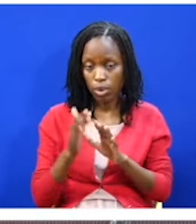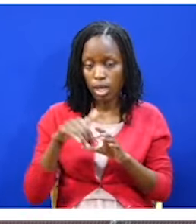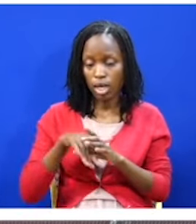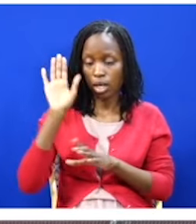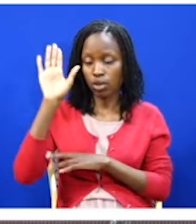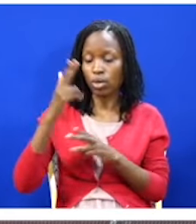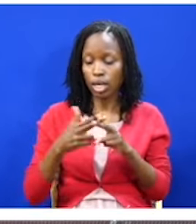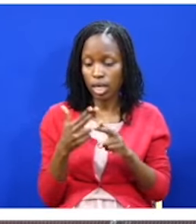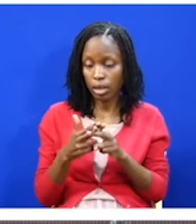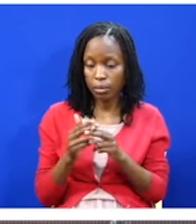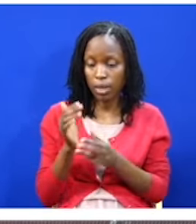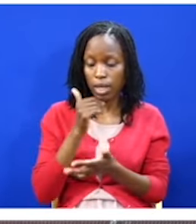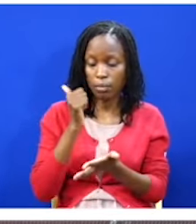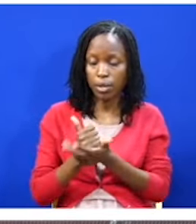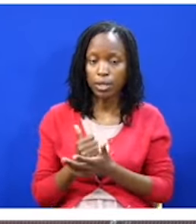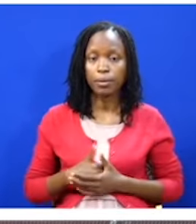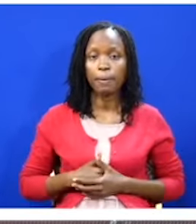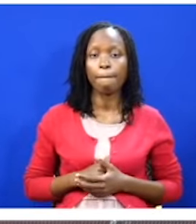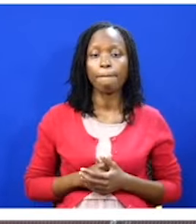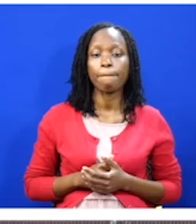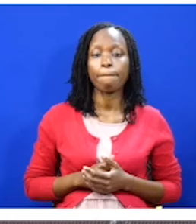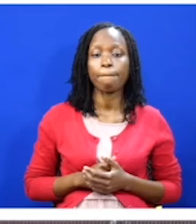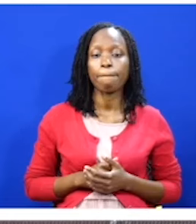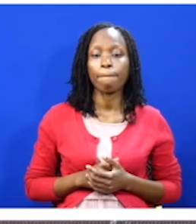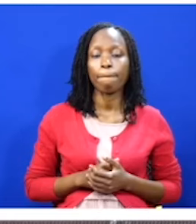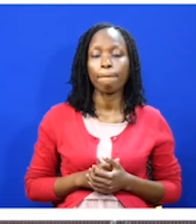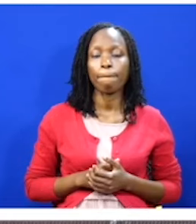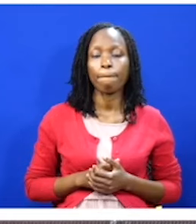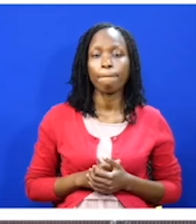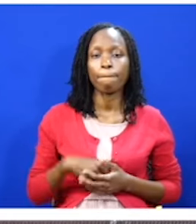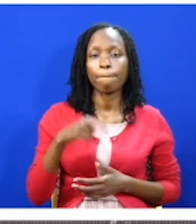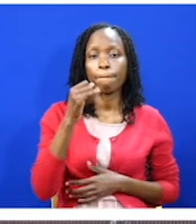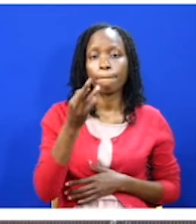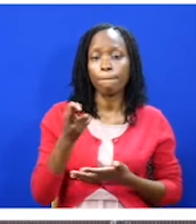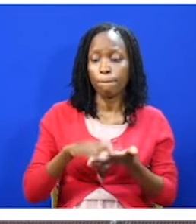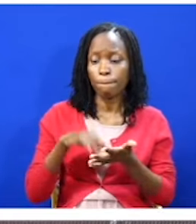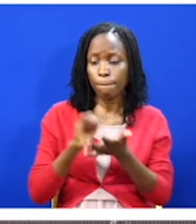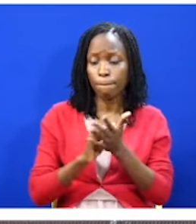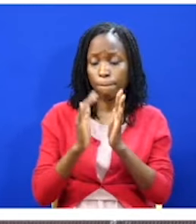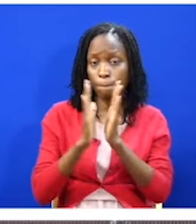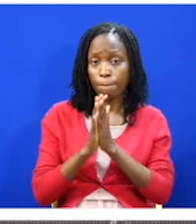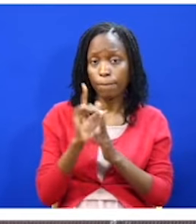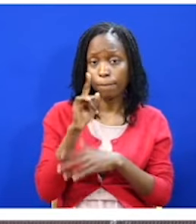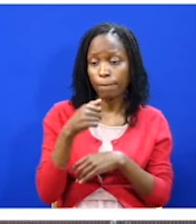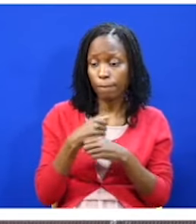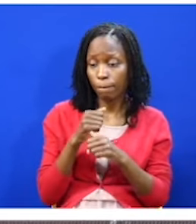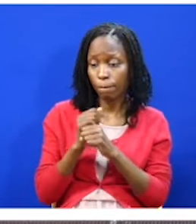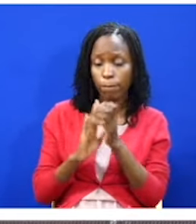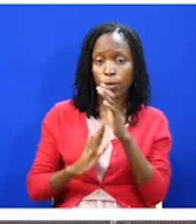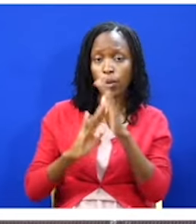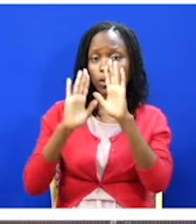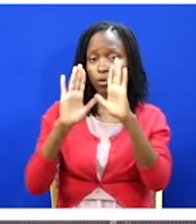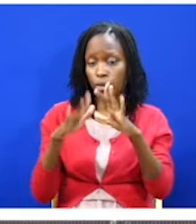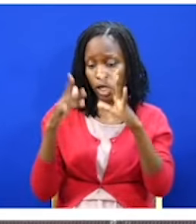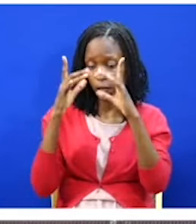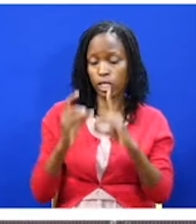your name, amen. Now, if you just prayed that prayer, you made the most important